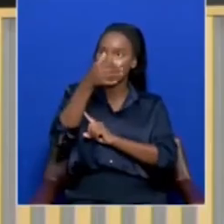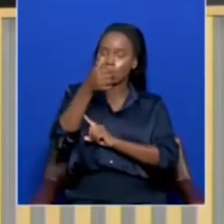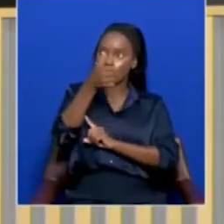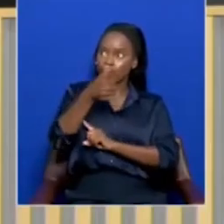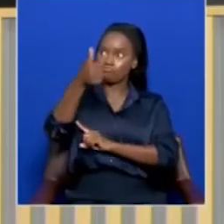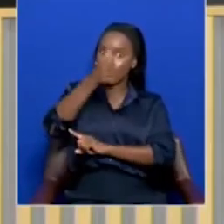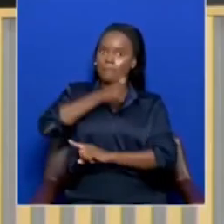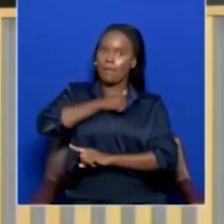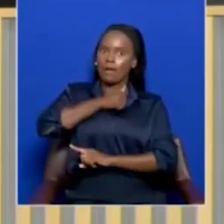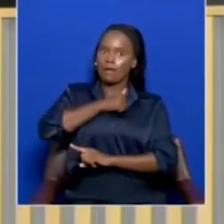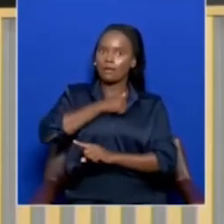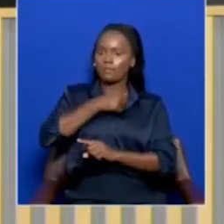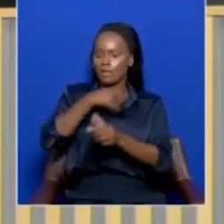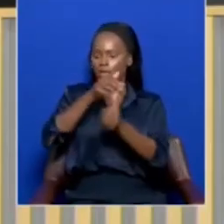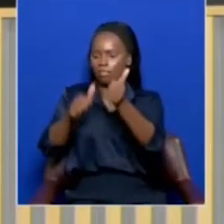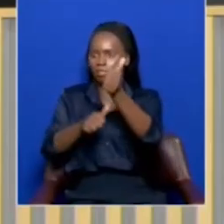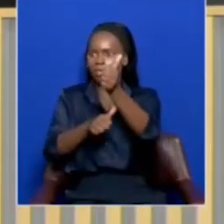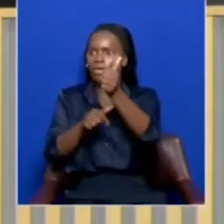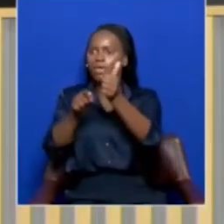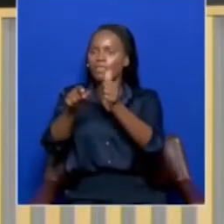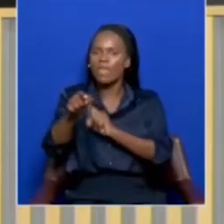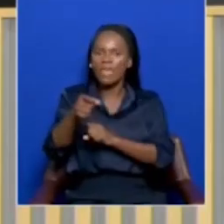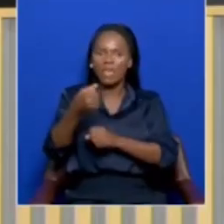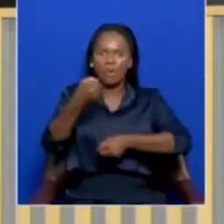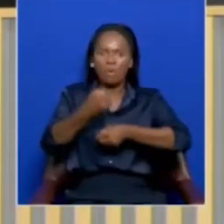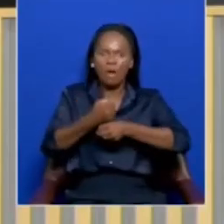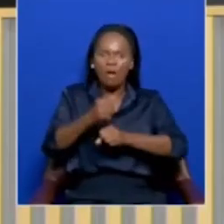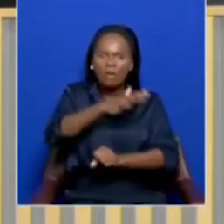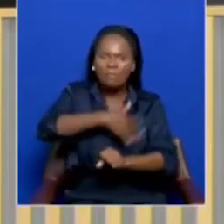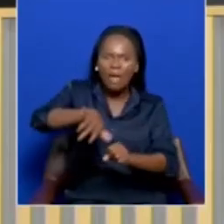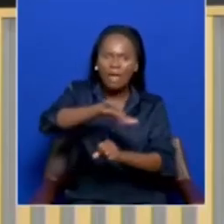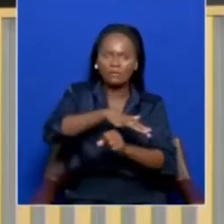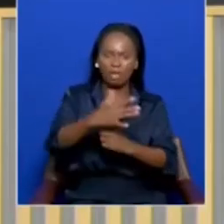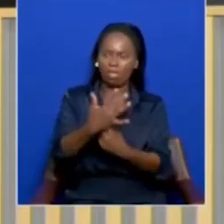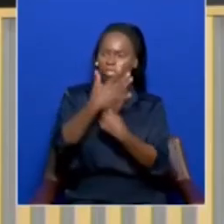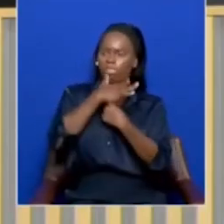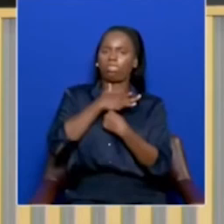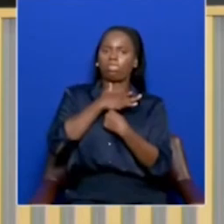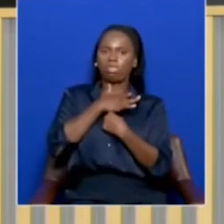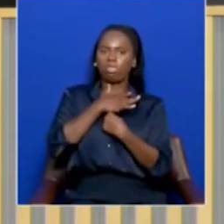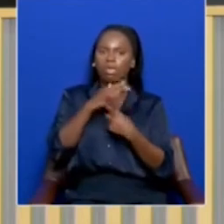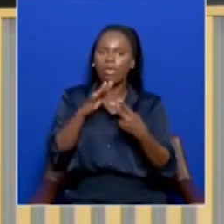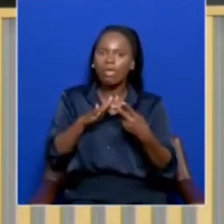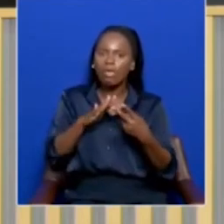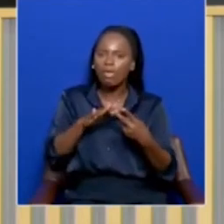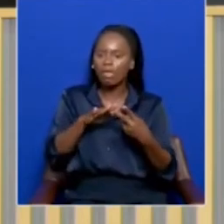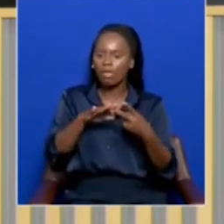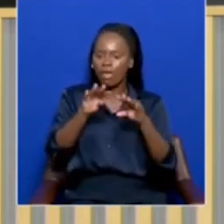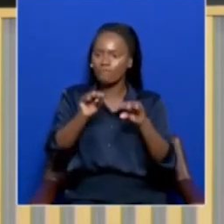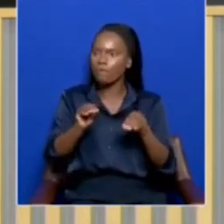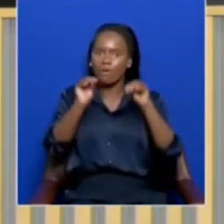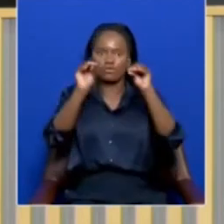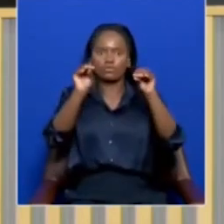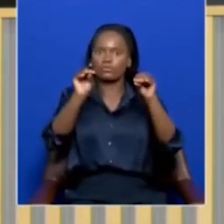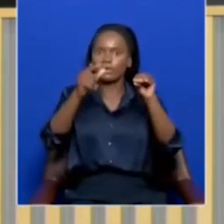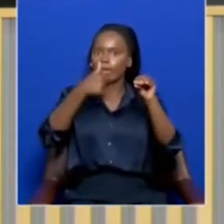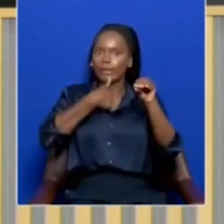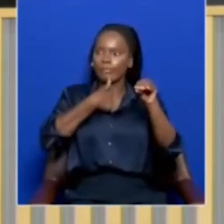the working conditions. They started to weaponize promotions against me. They started to